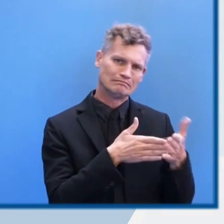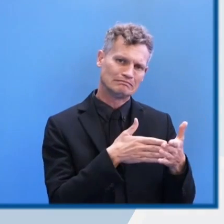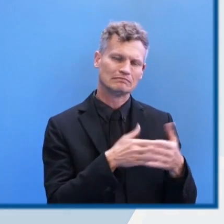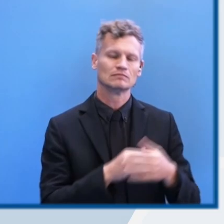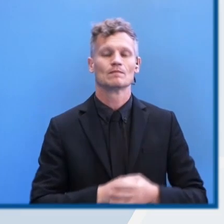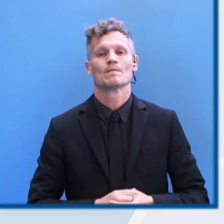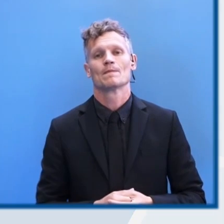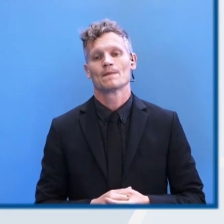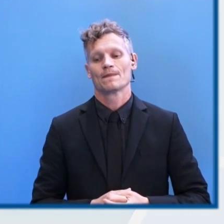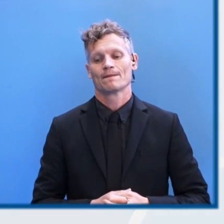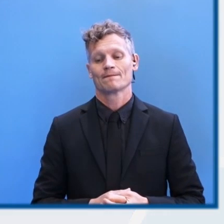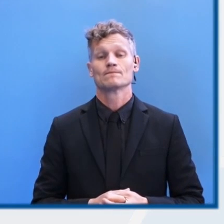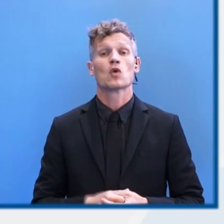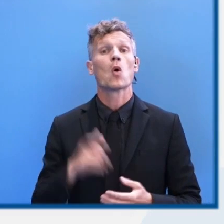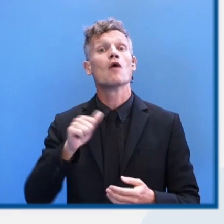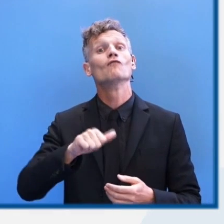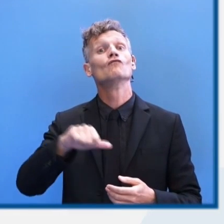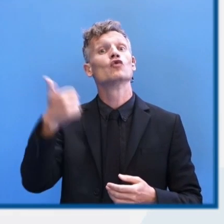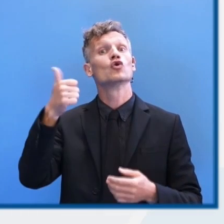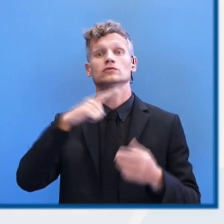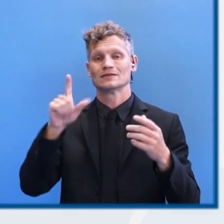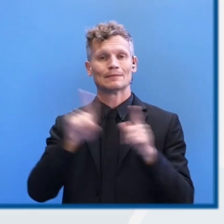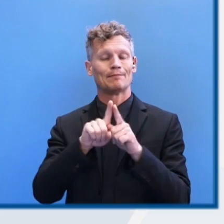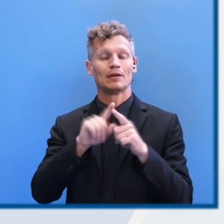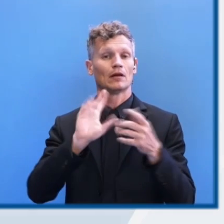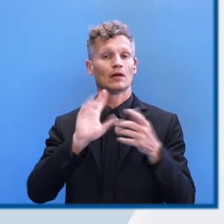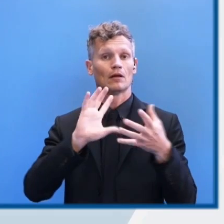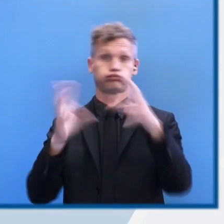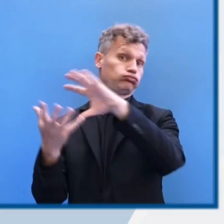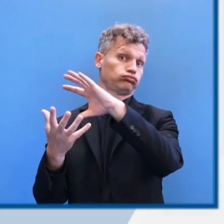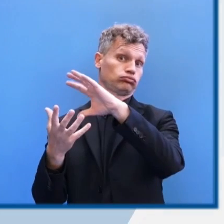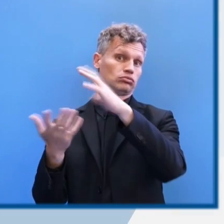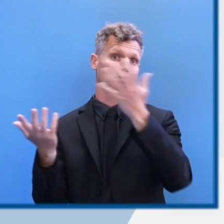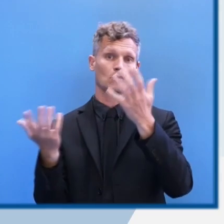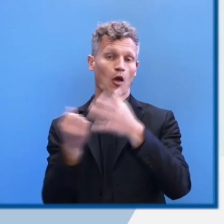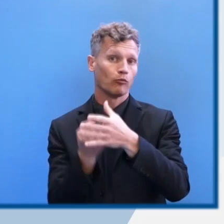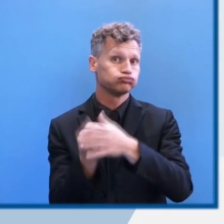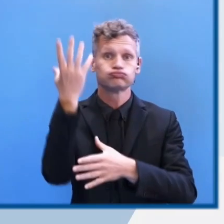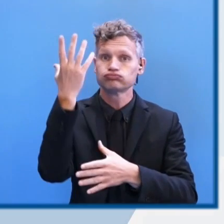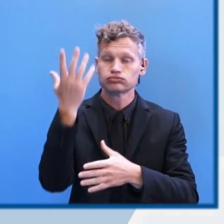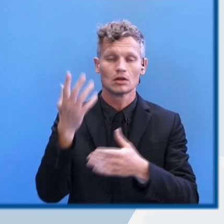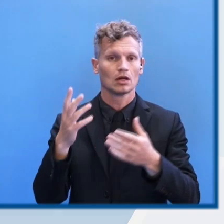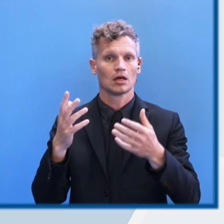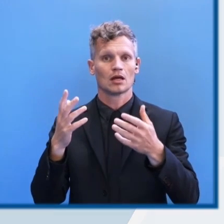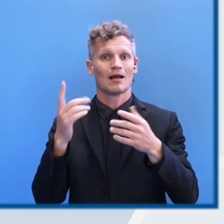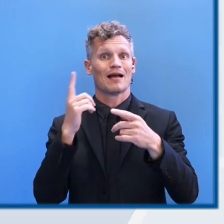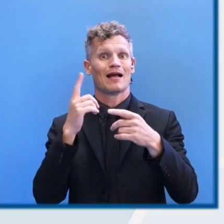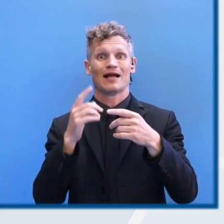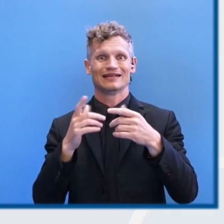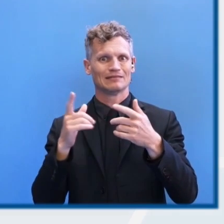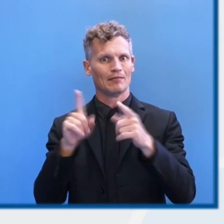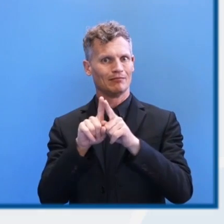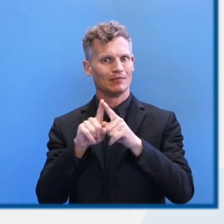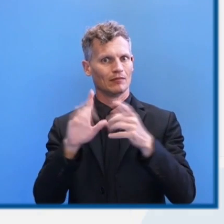the initial impact has happened and the cascading effects are starting, the time